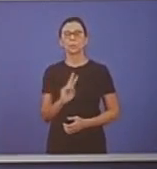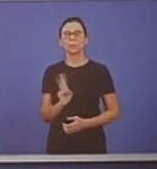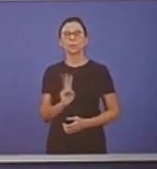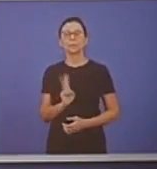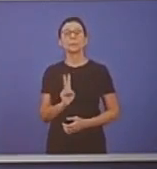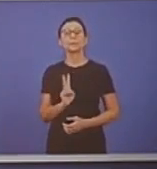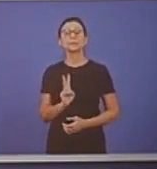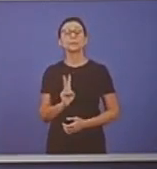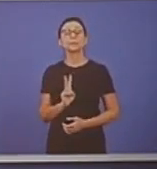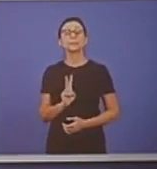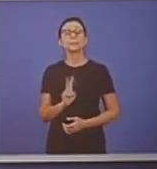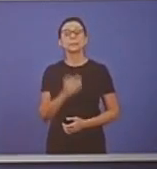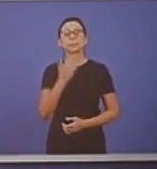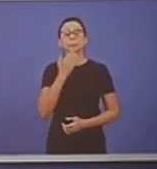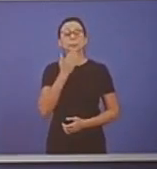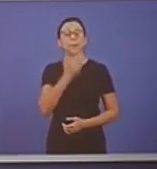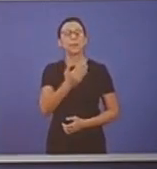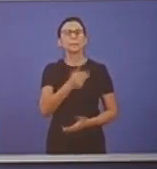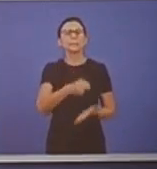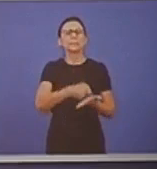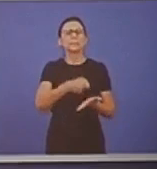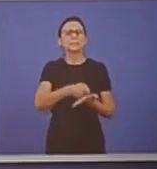So how many?